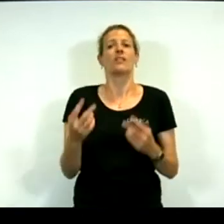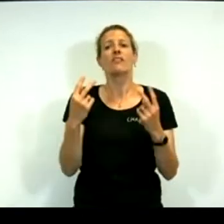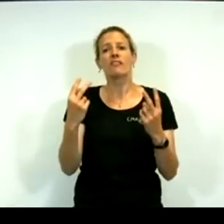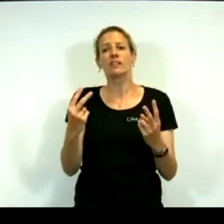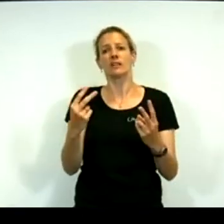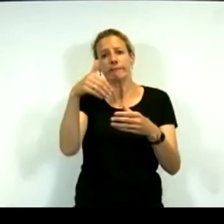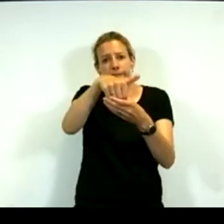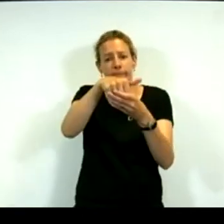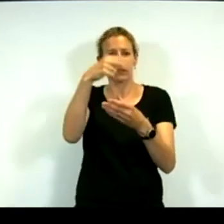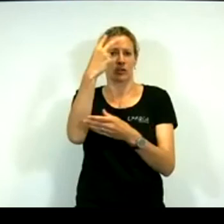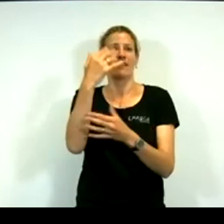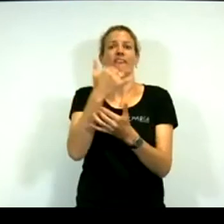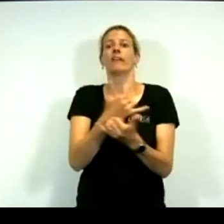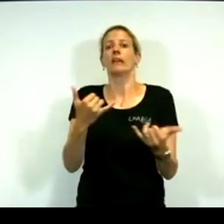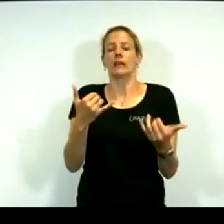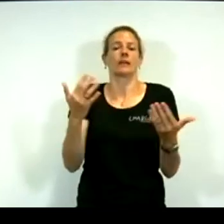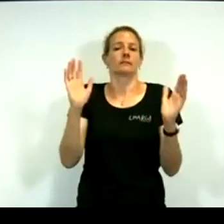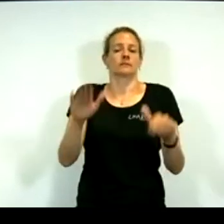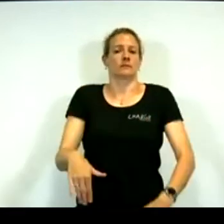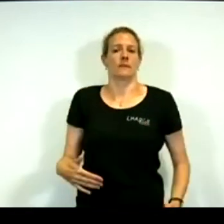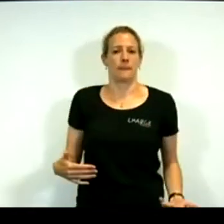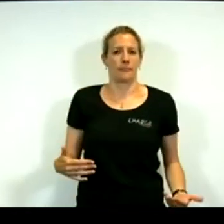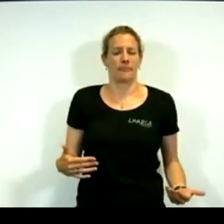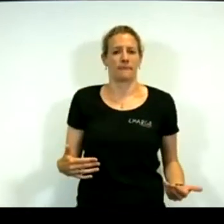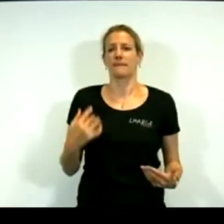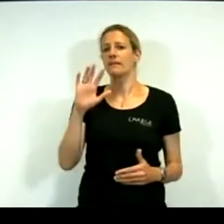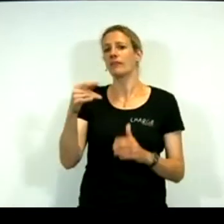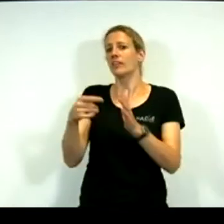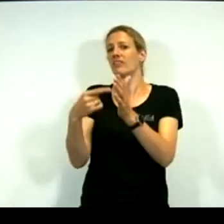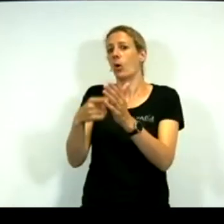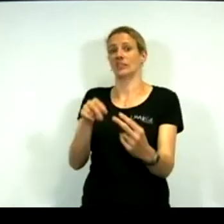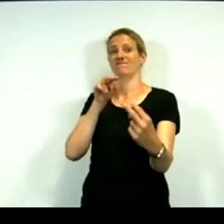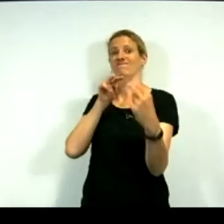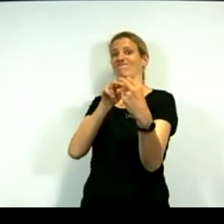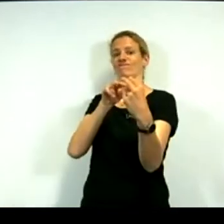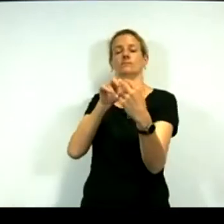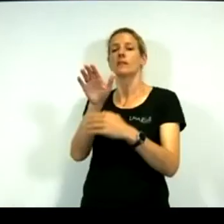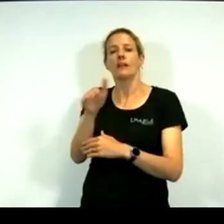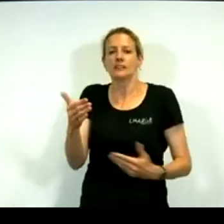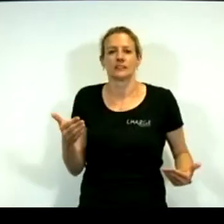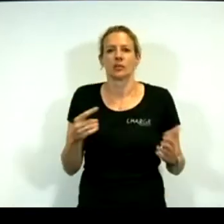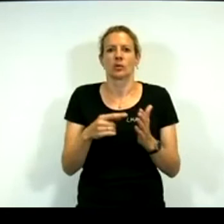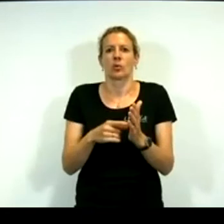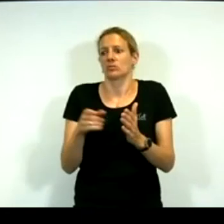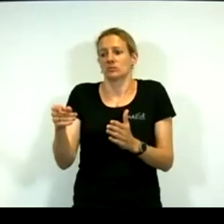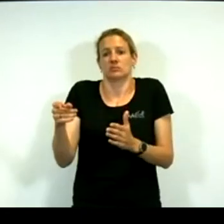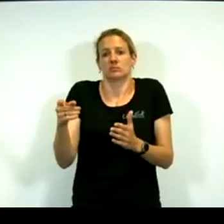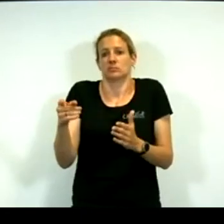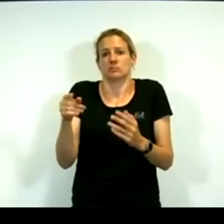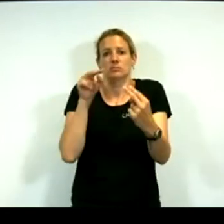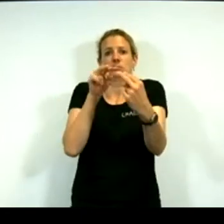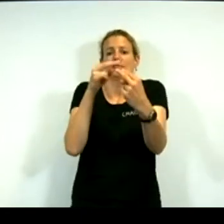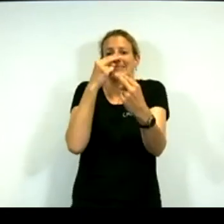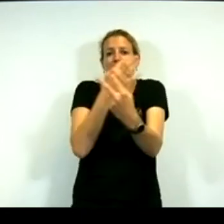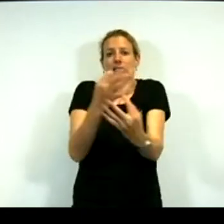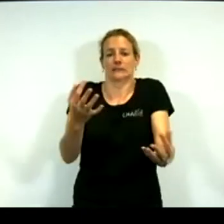is for her to look at you, because that's more important than understanding. You know, we get caught, teachers can get caught